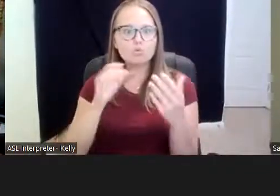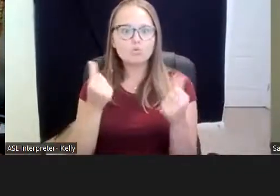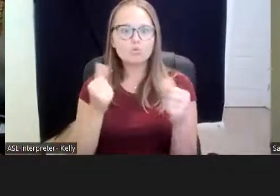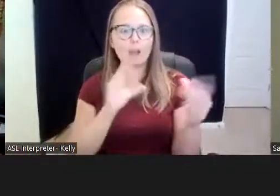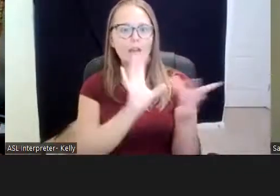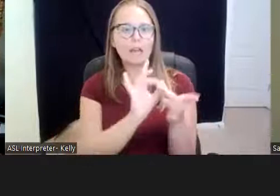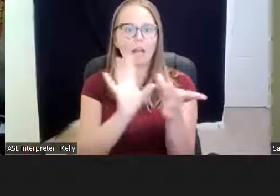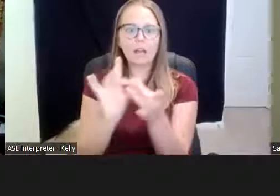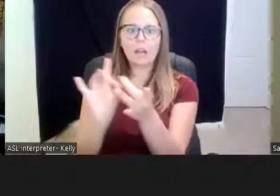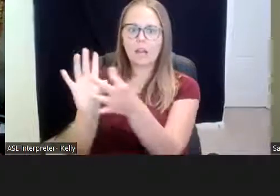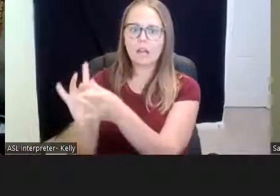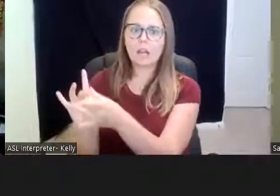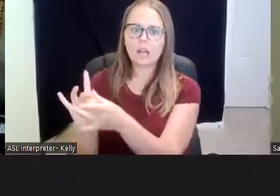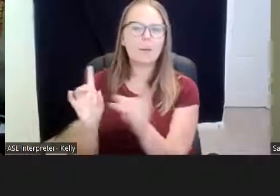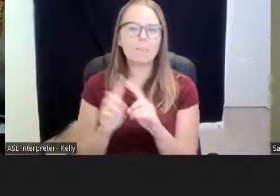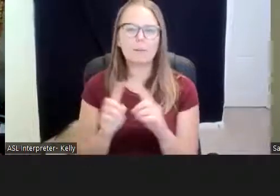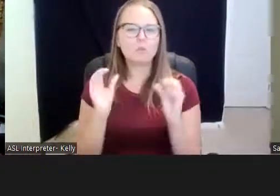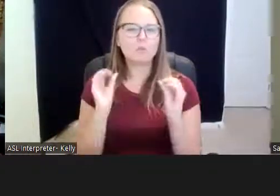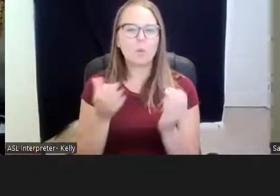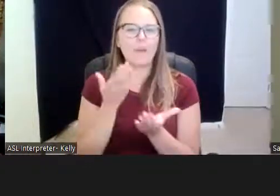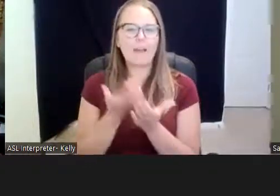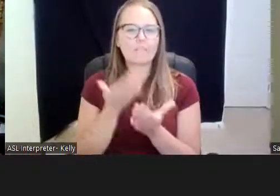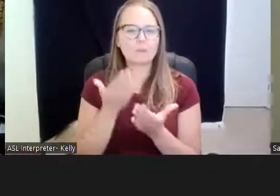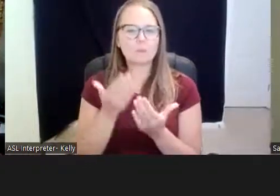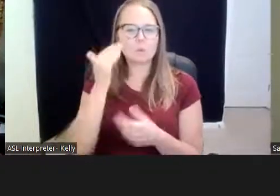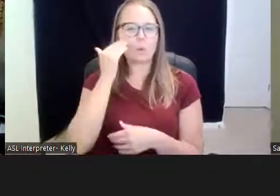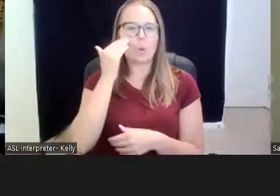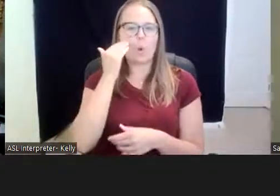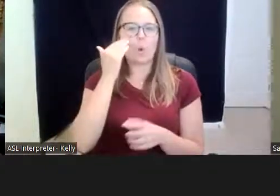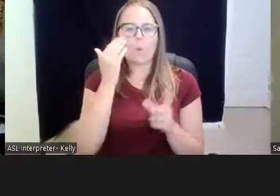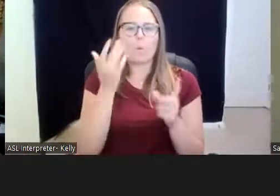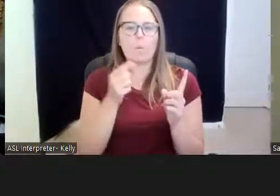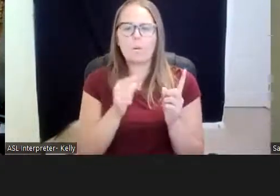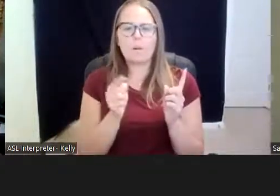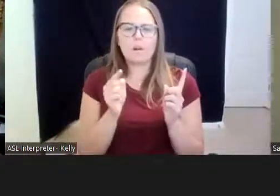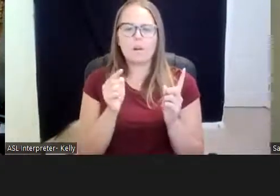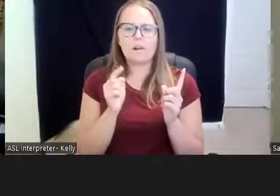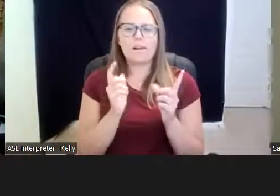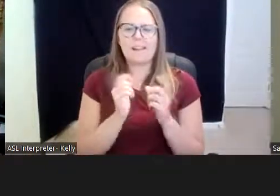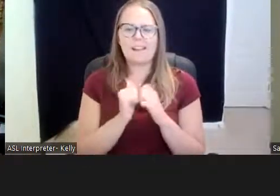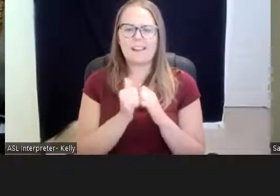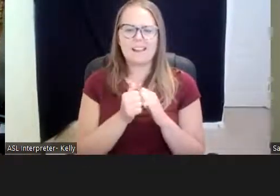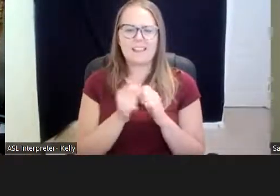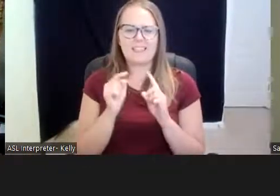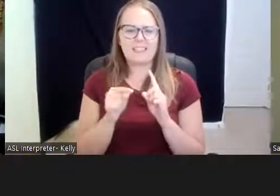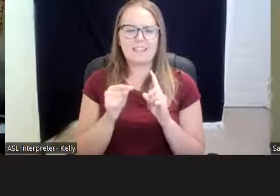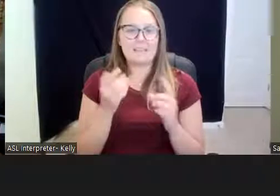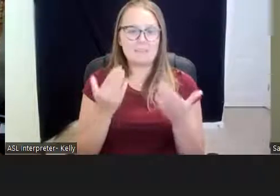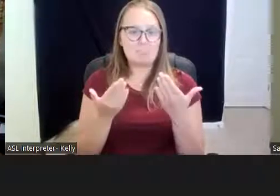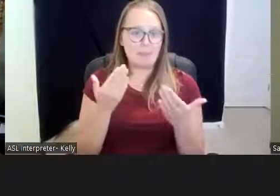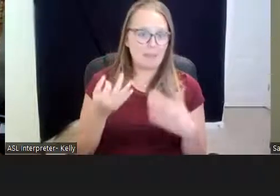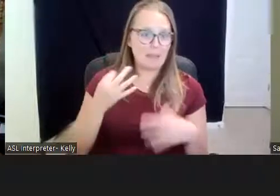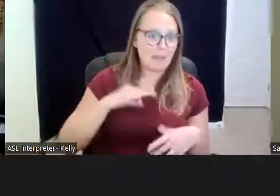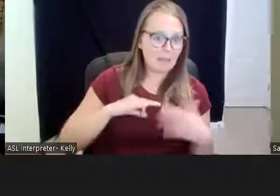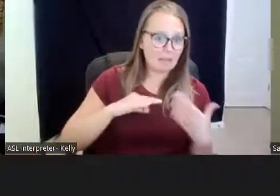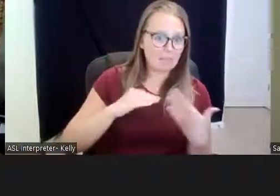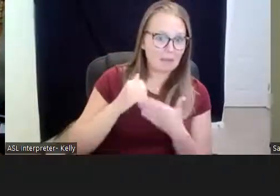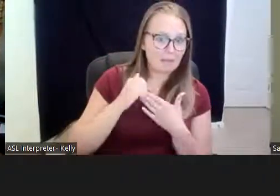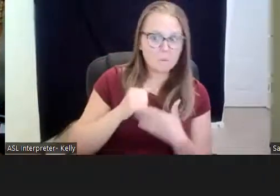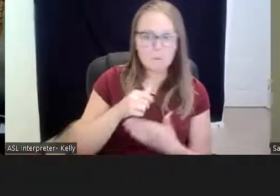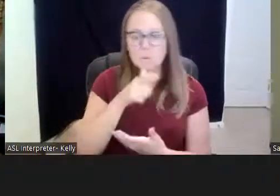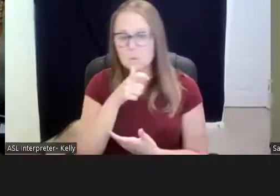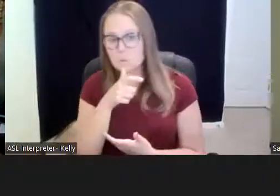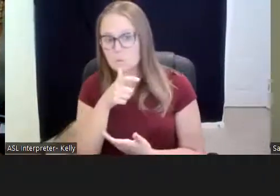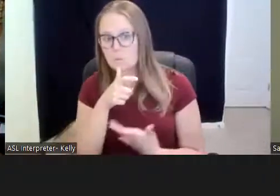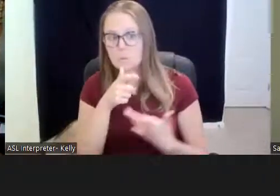lot of evidence of knowing to what extent these may be helpful and for whom and